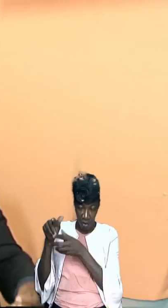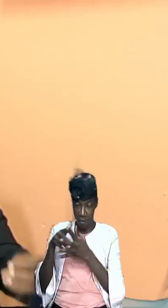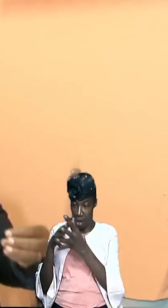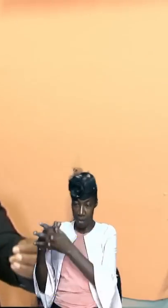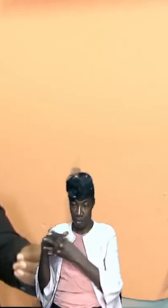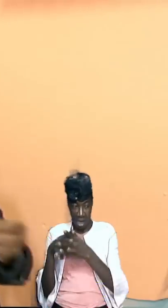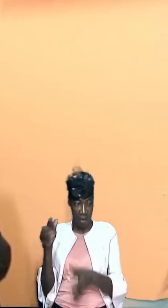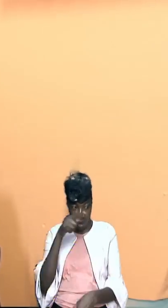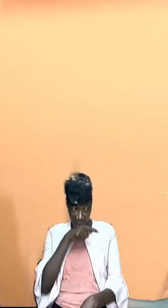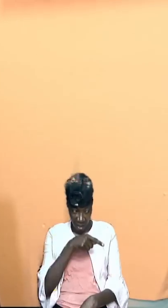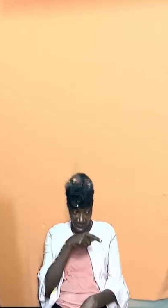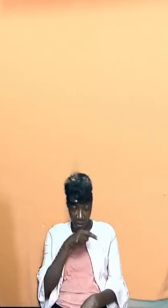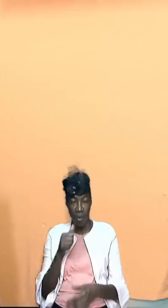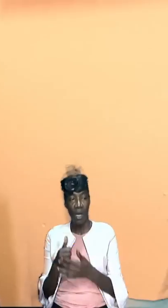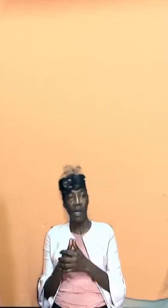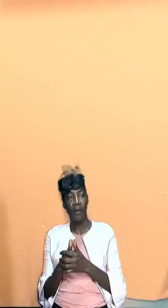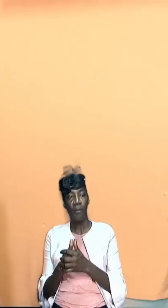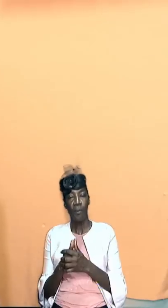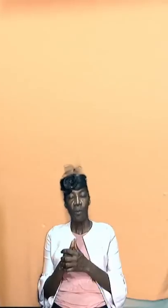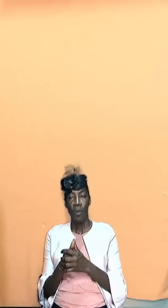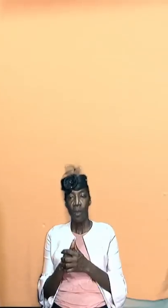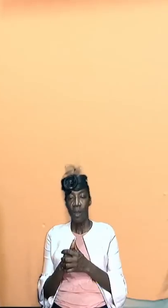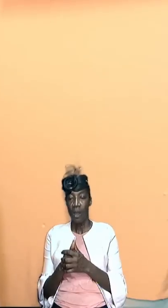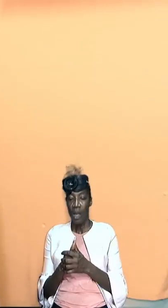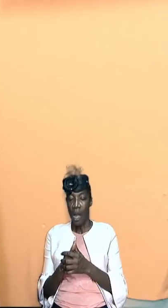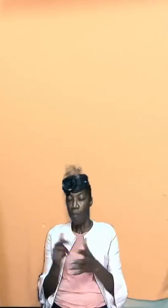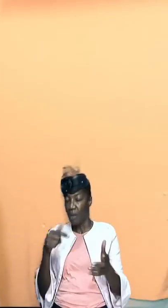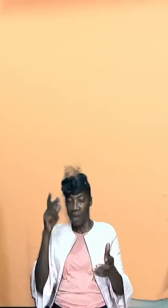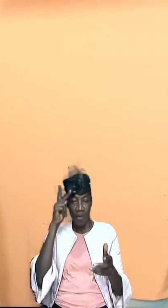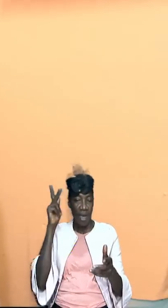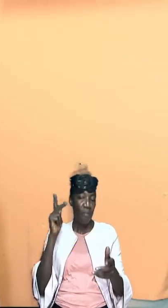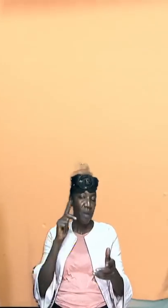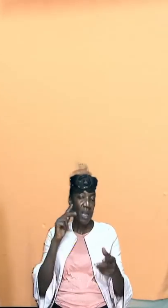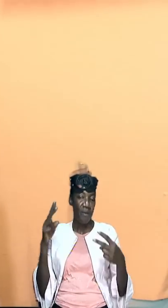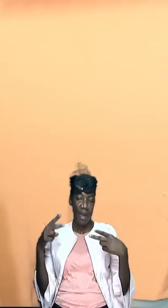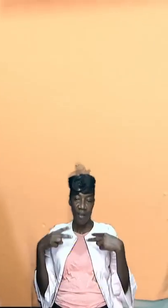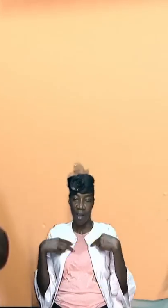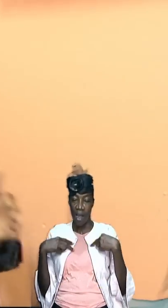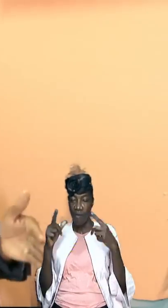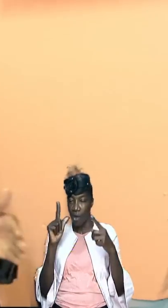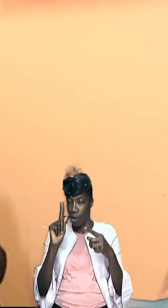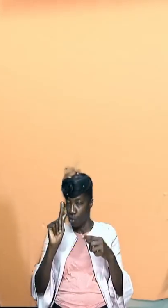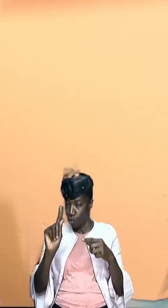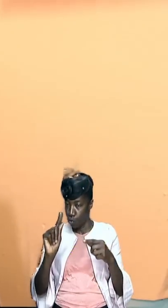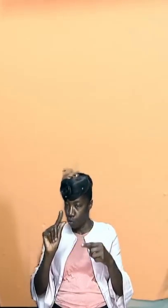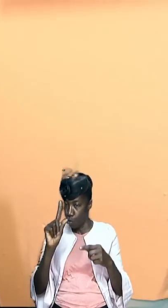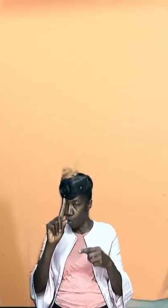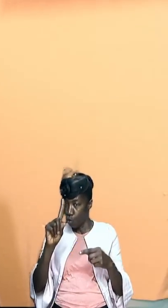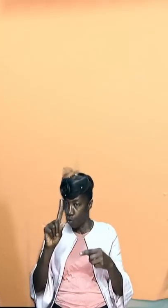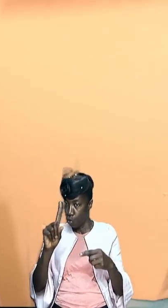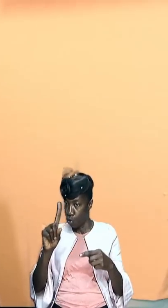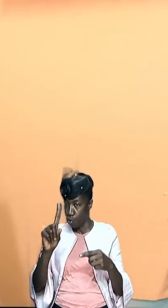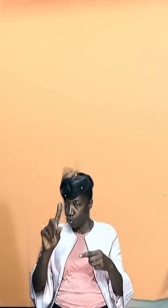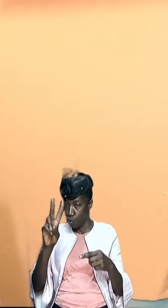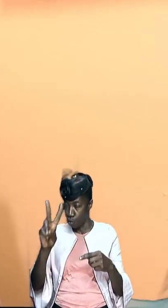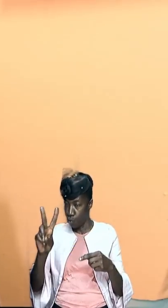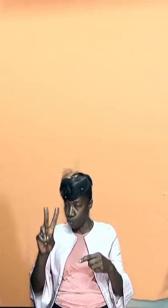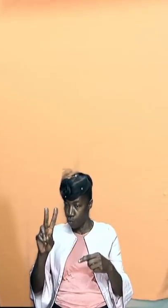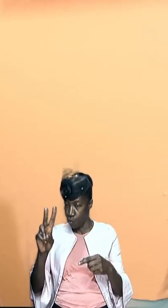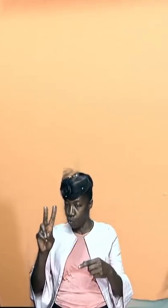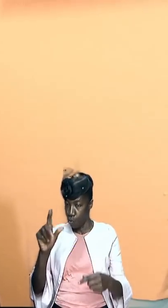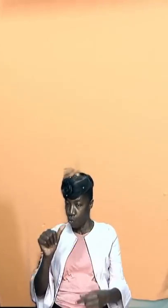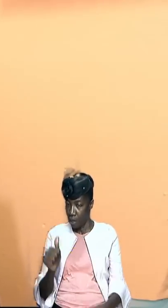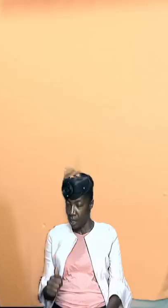what their parents had, they mated among their little kind, and two little A's mated. And when you have a male little A